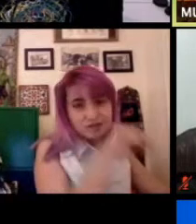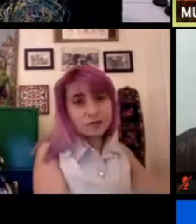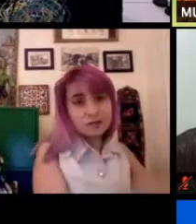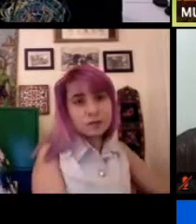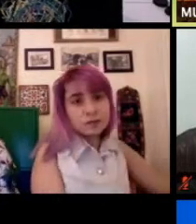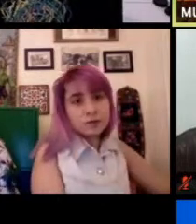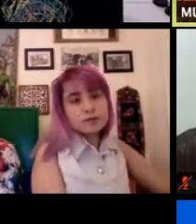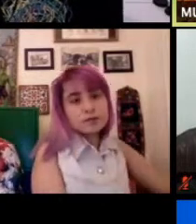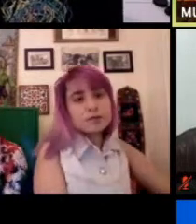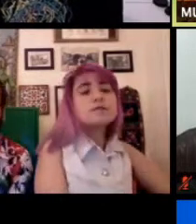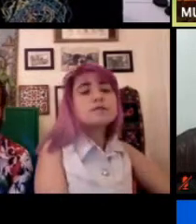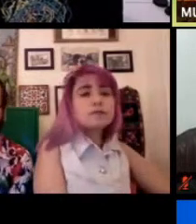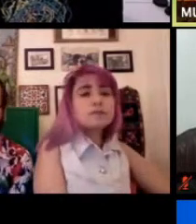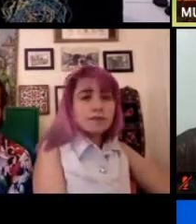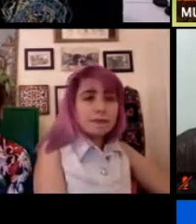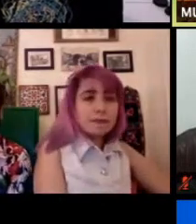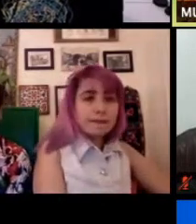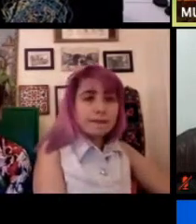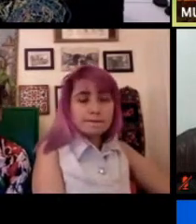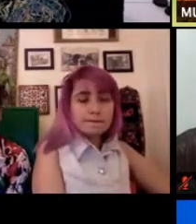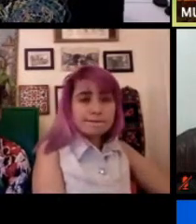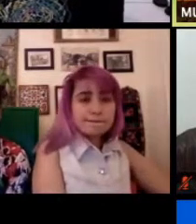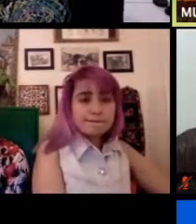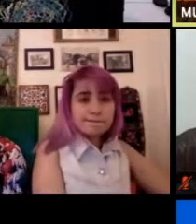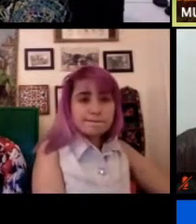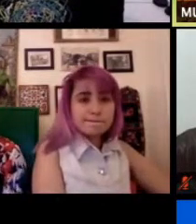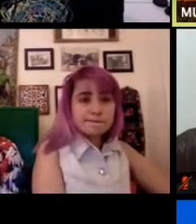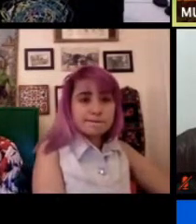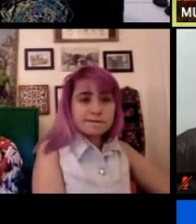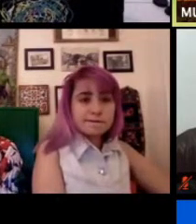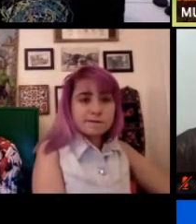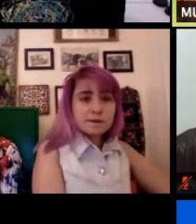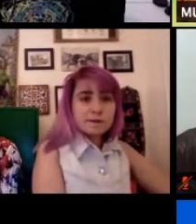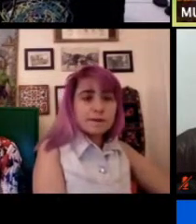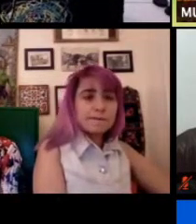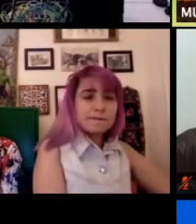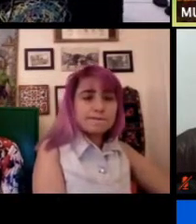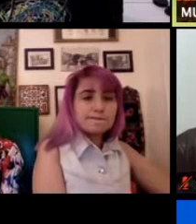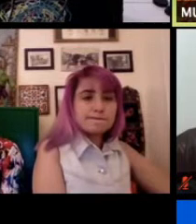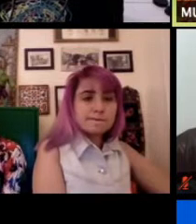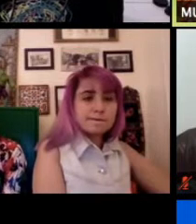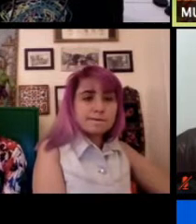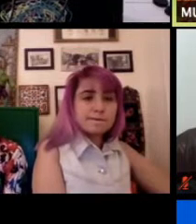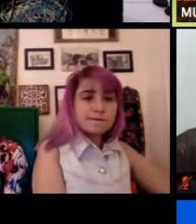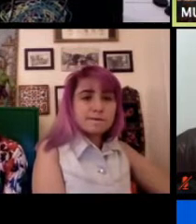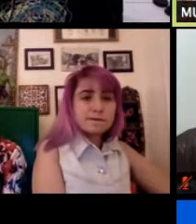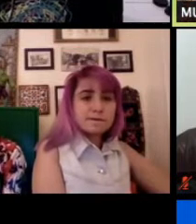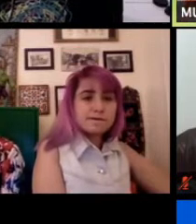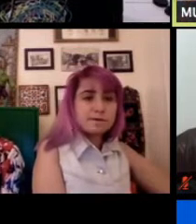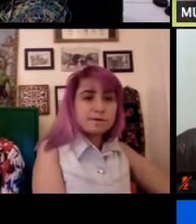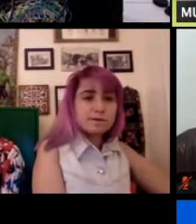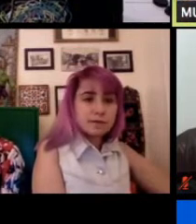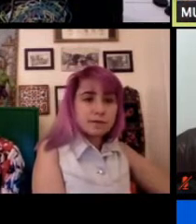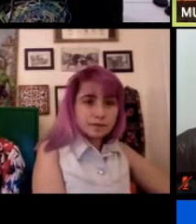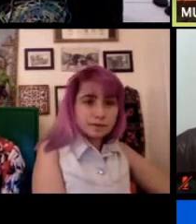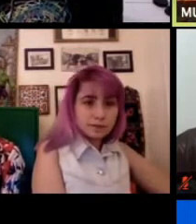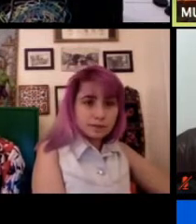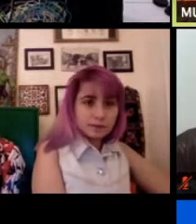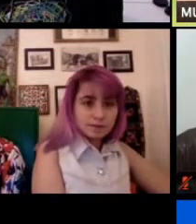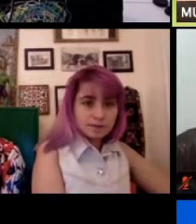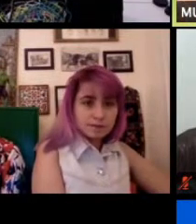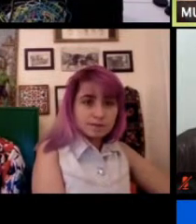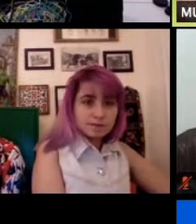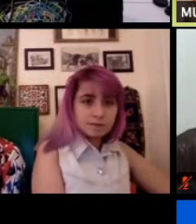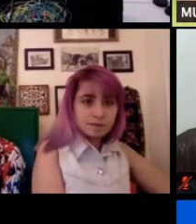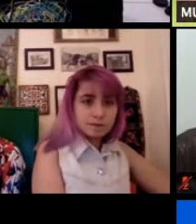would say in Spanish, en caliente, which means like just out of your what to do